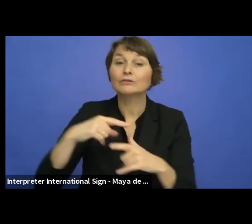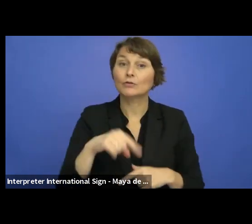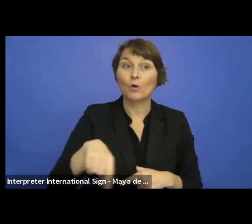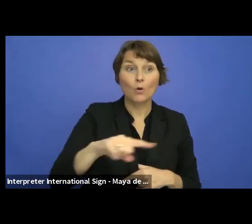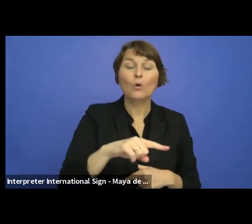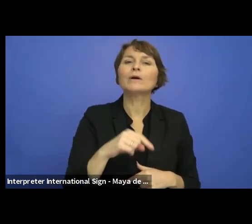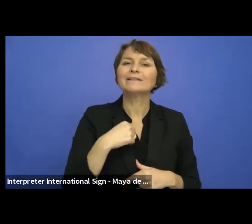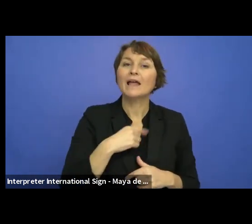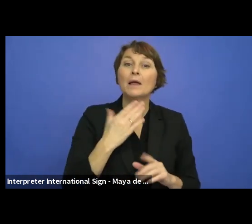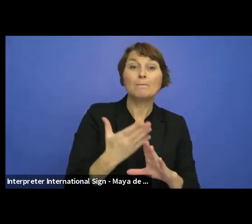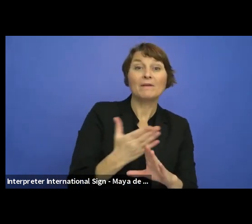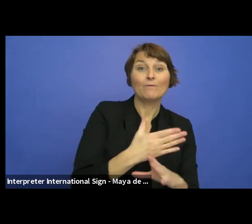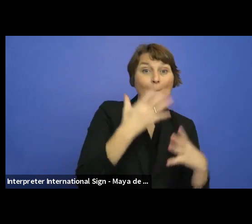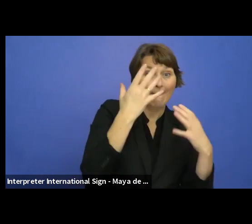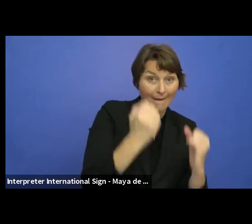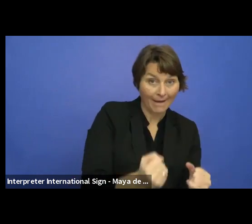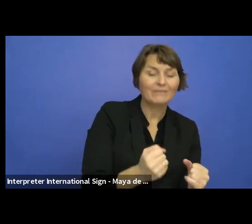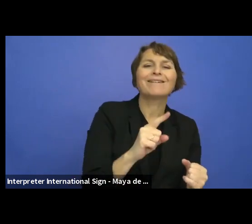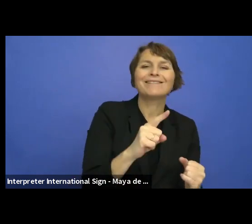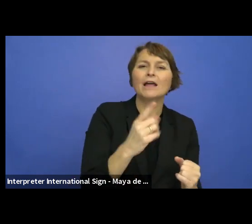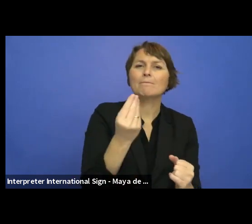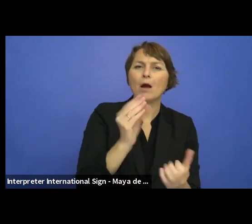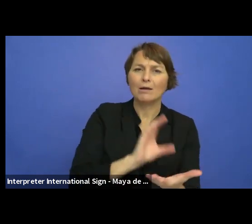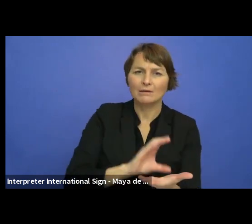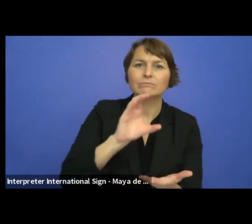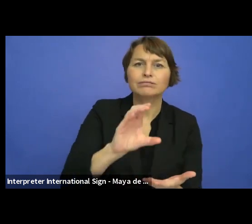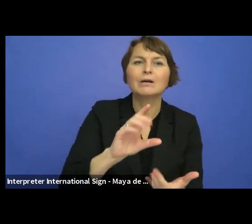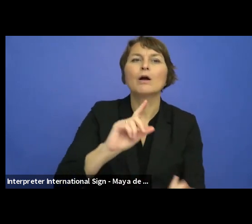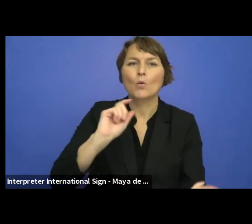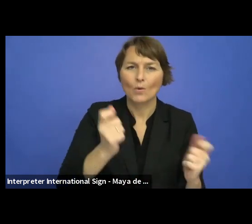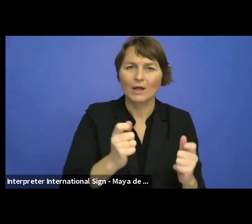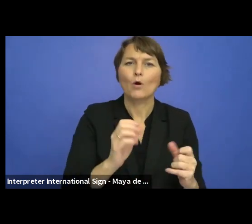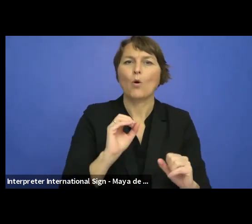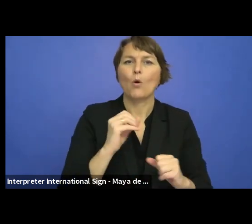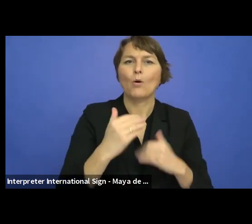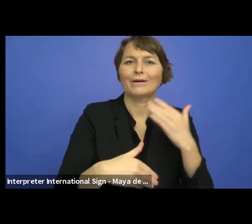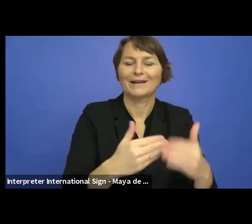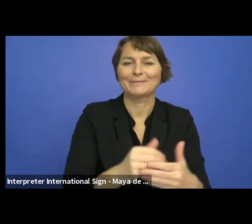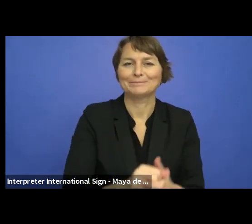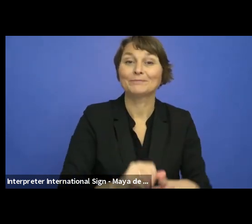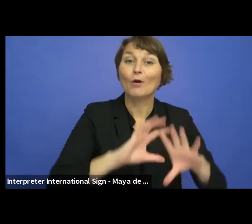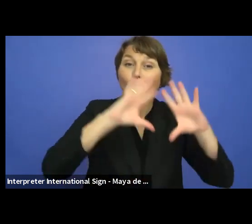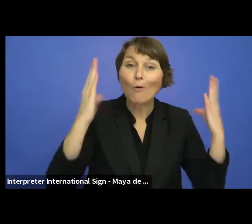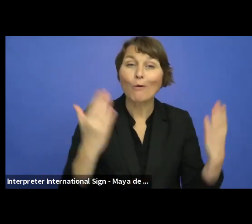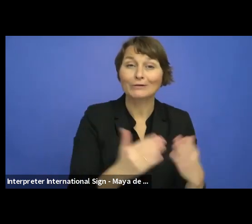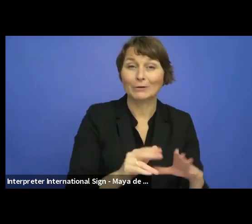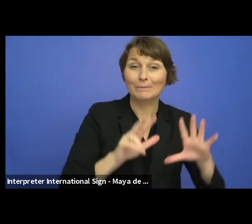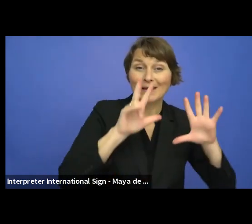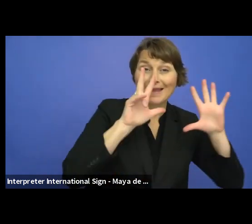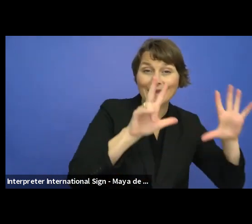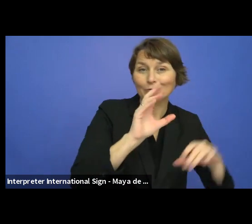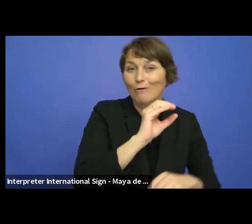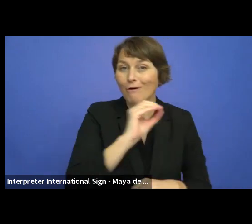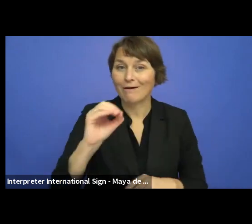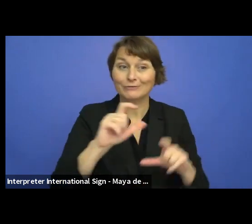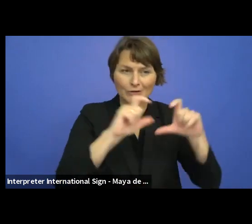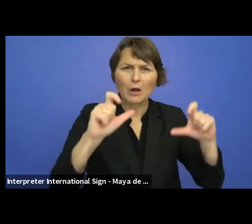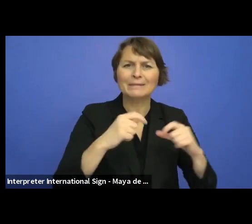requirement. That really changed the game. Over 800 arts companies have had to measure environmental impacts